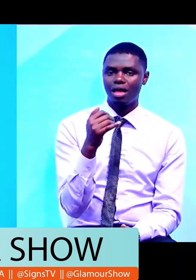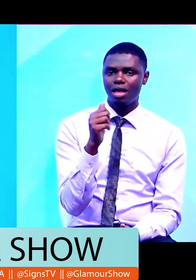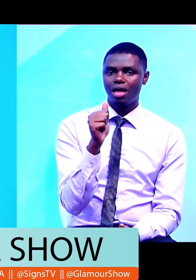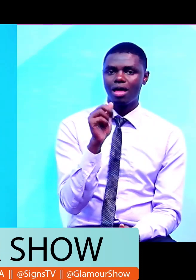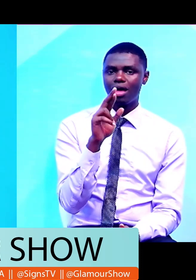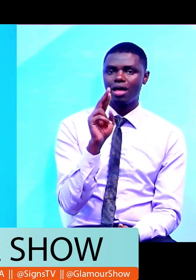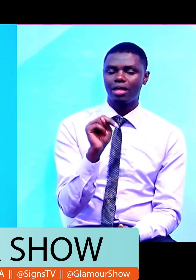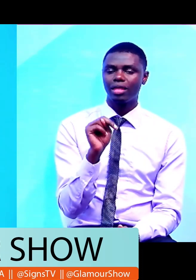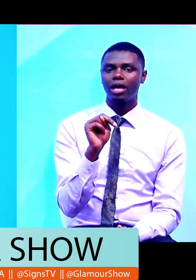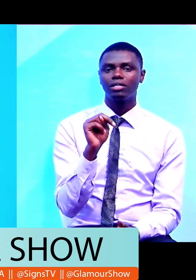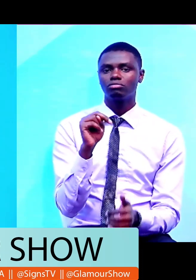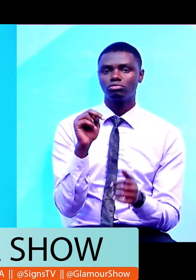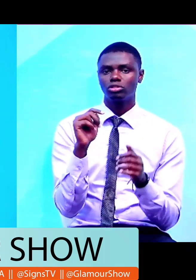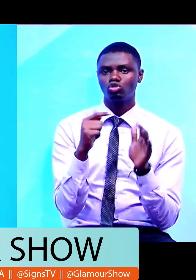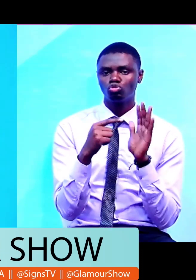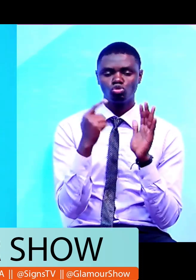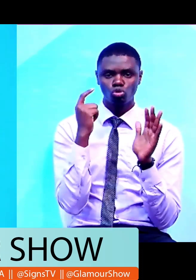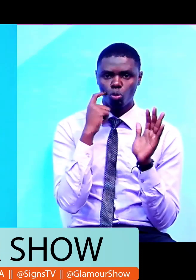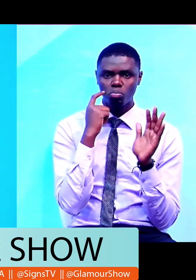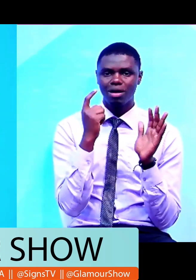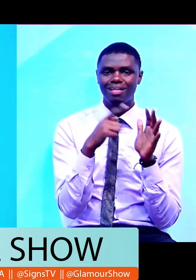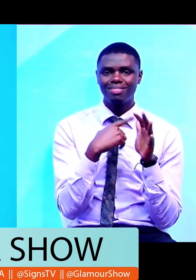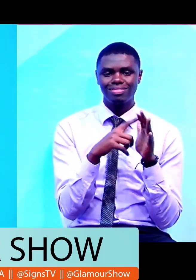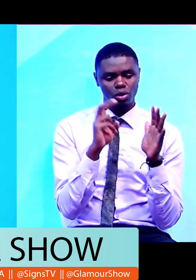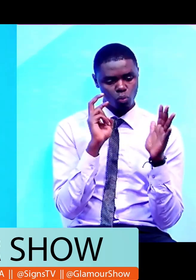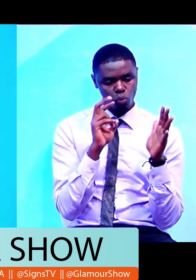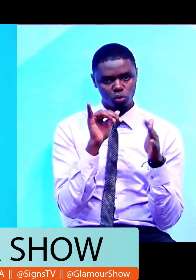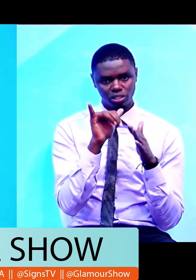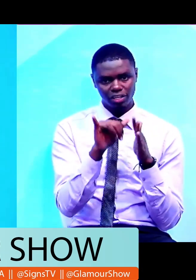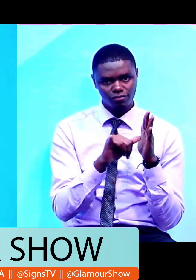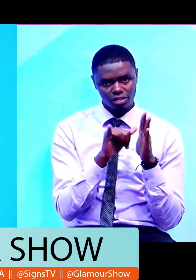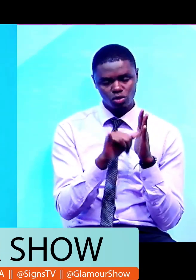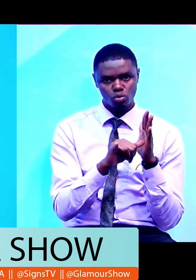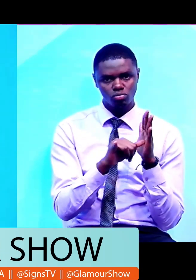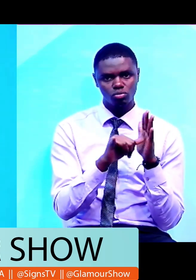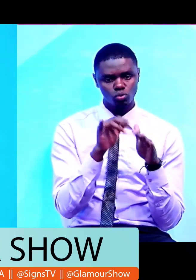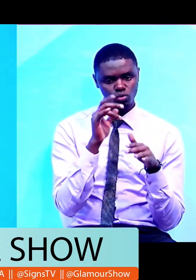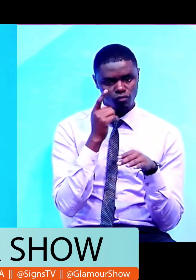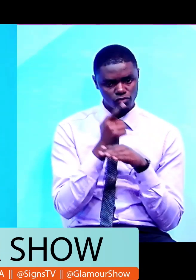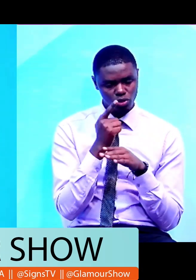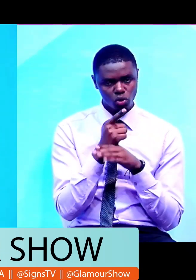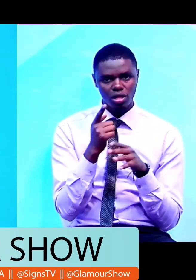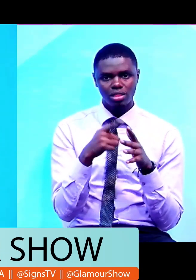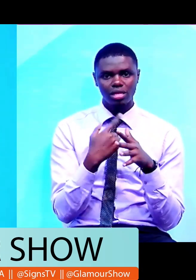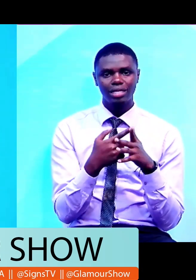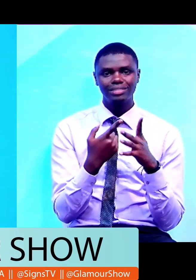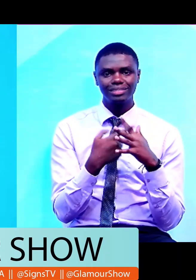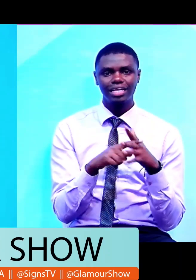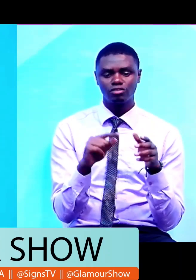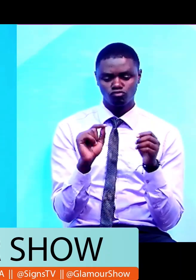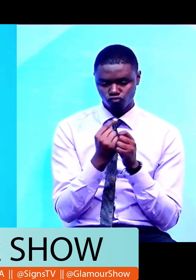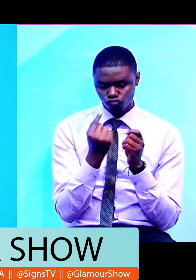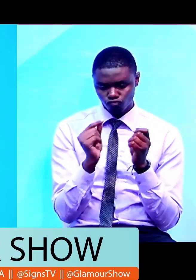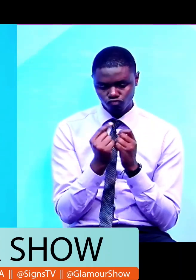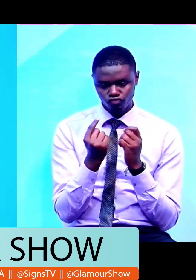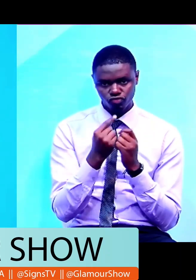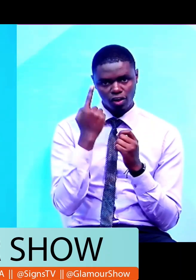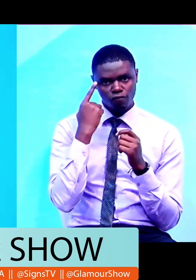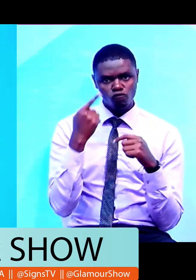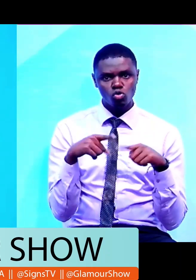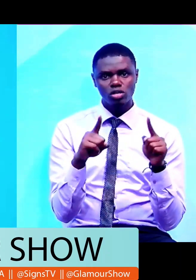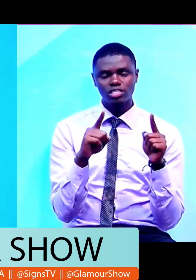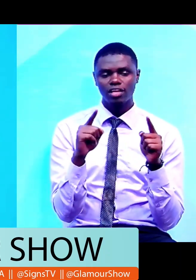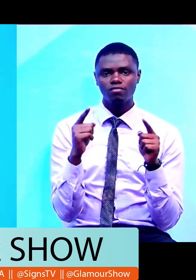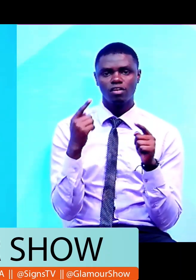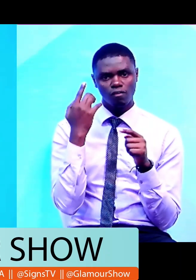watch a tutorial on YouTube, and start making outfits for yourself, for your sisters, for your friends, for